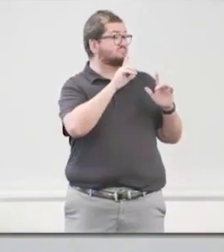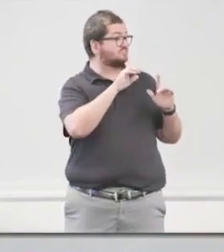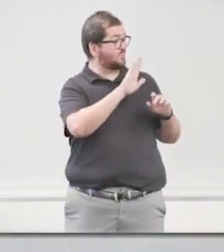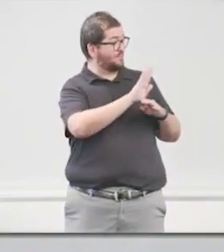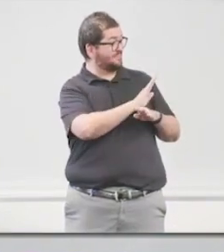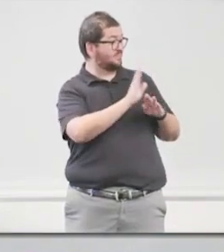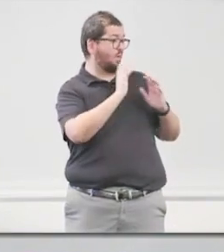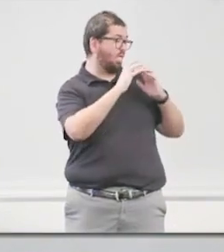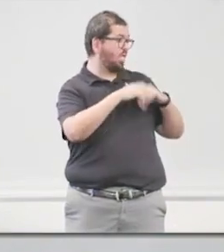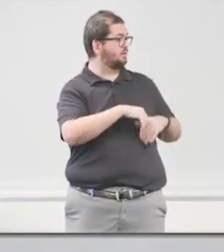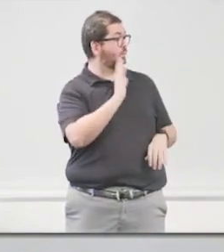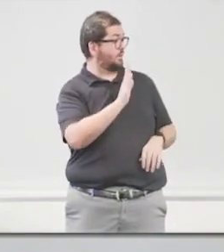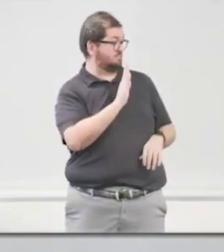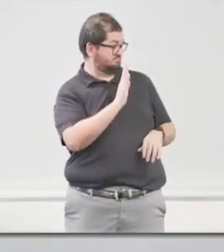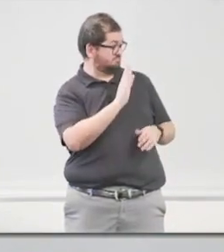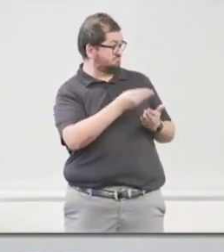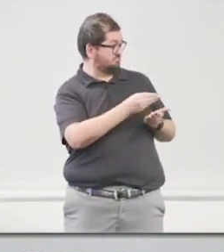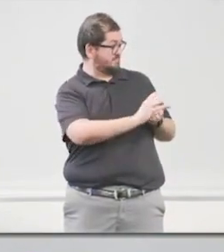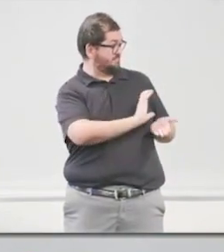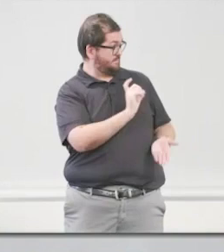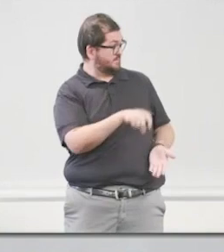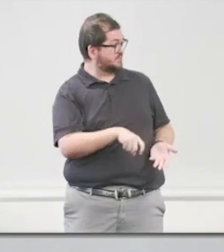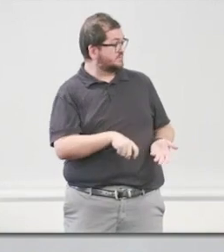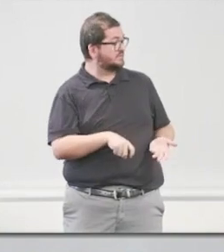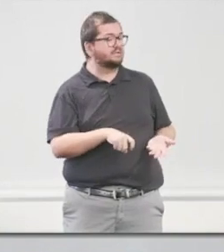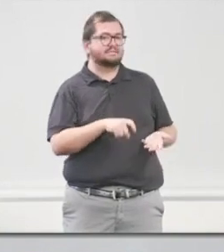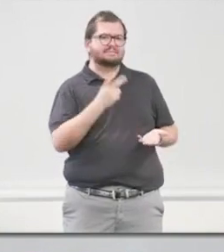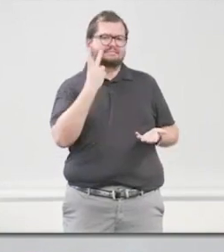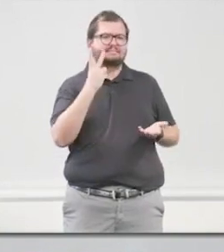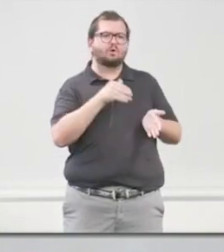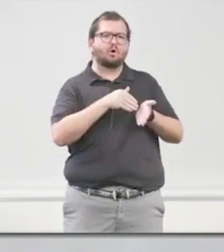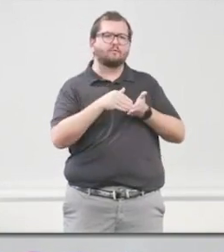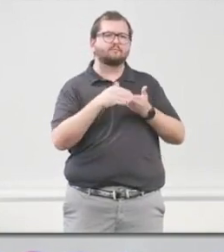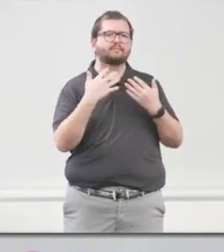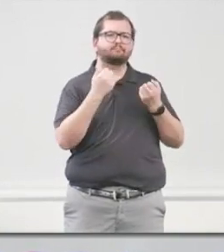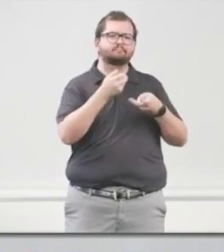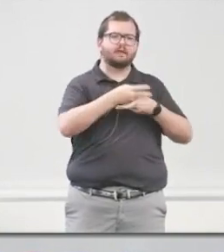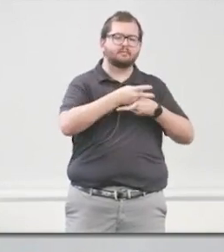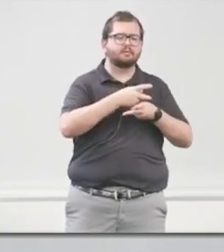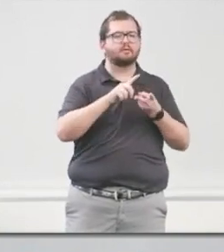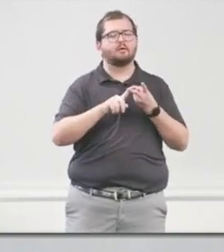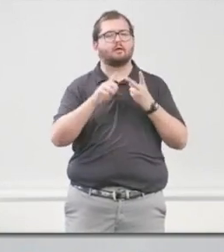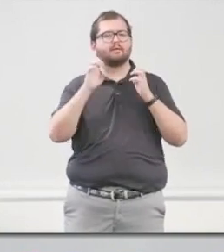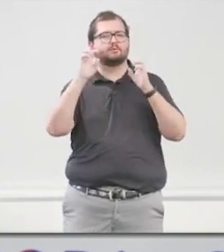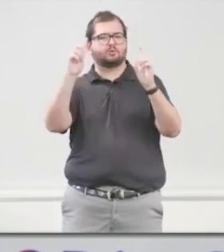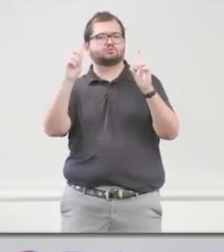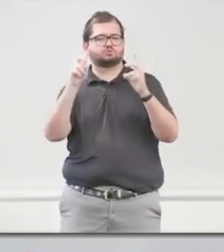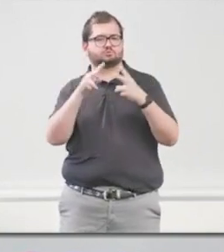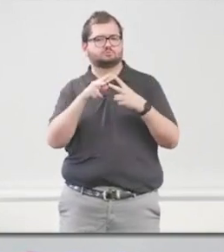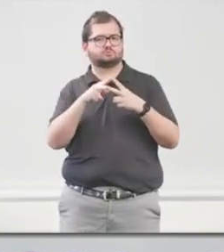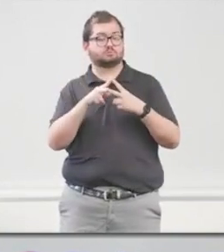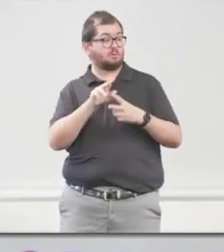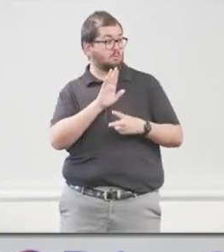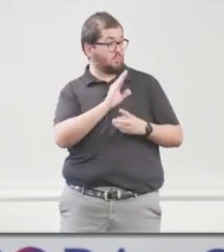your business if you don't pay them. We're also seeing, especially in healthcare and public education sector, where people are threatening to leak